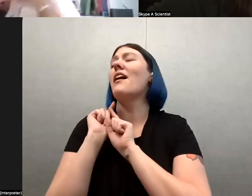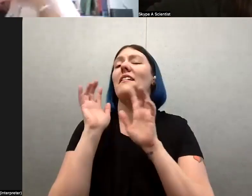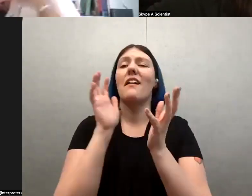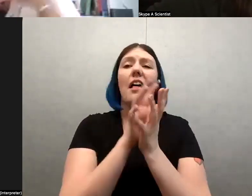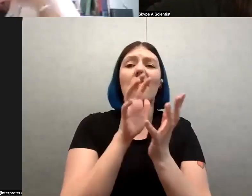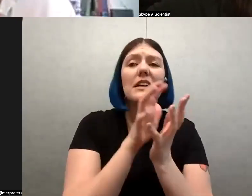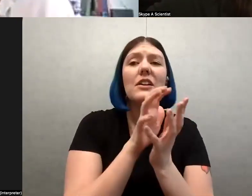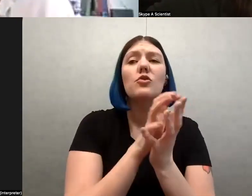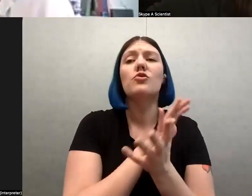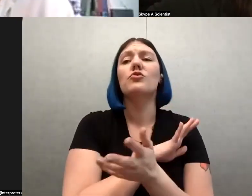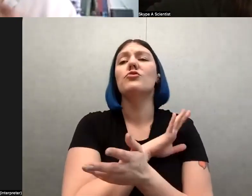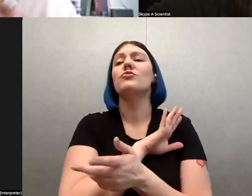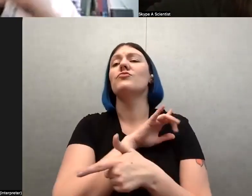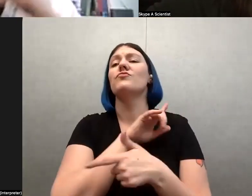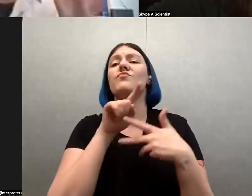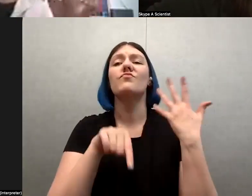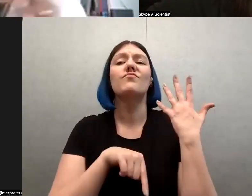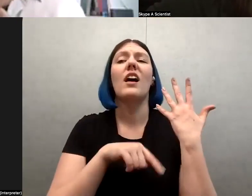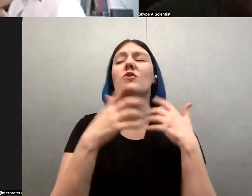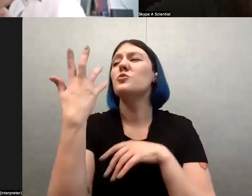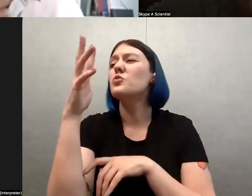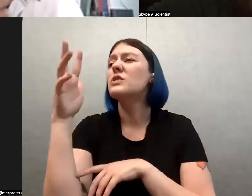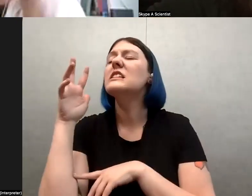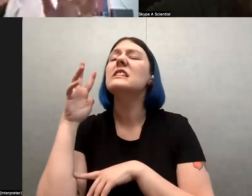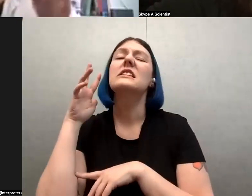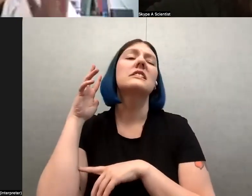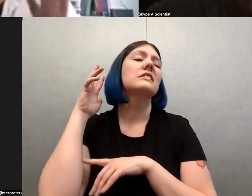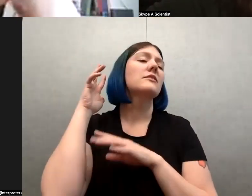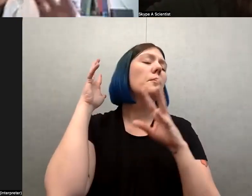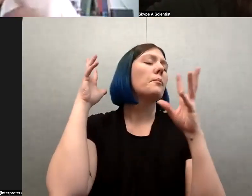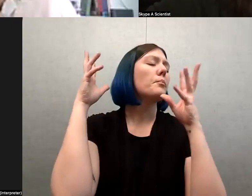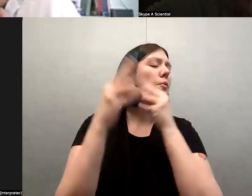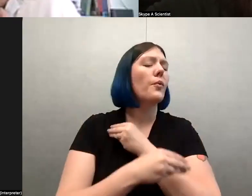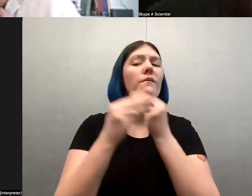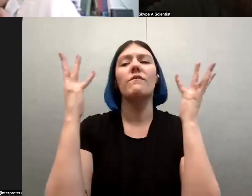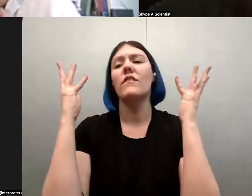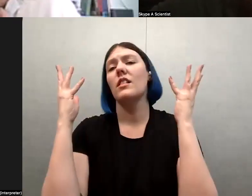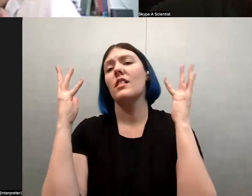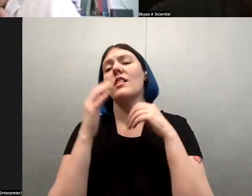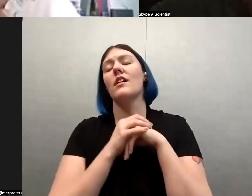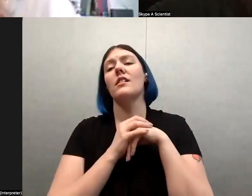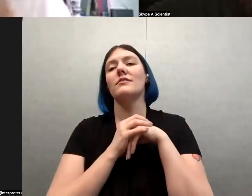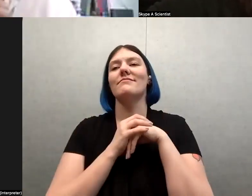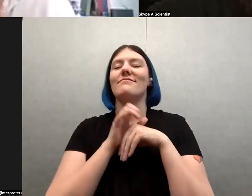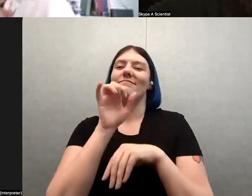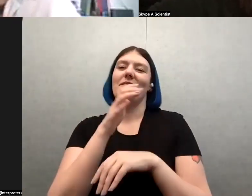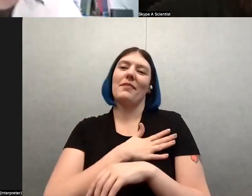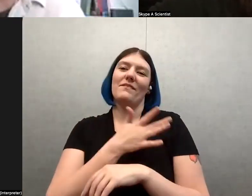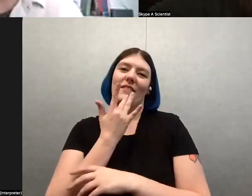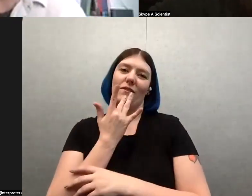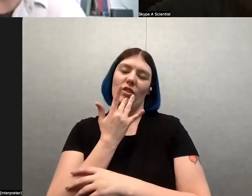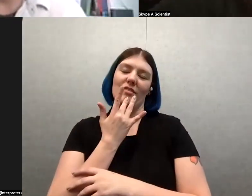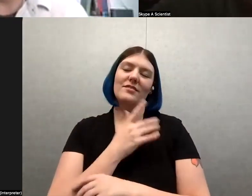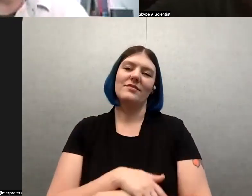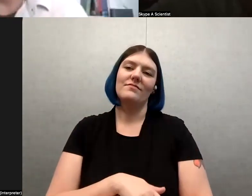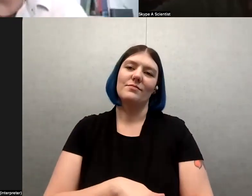alligators and just tree islands, and it's absolutely beautiful, absolutely stunning. And I think that's probably like my favorite part. That